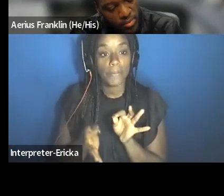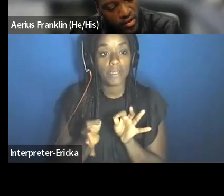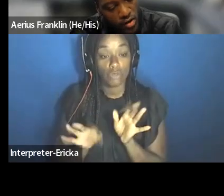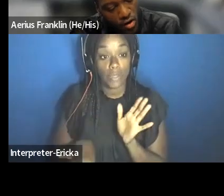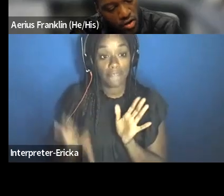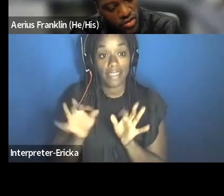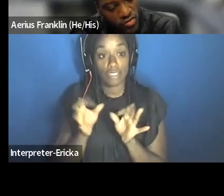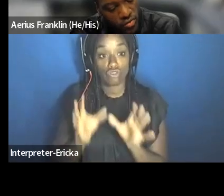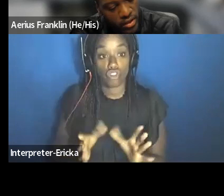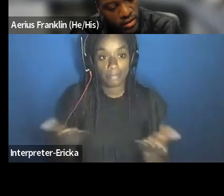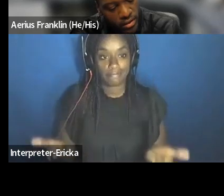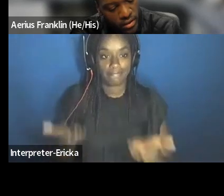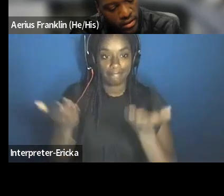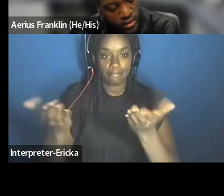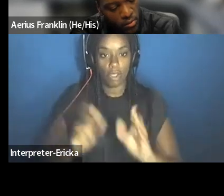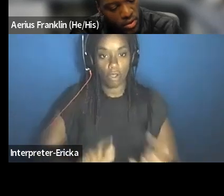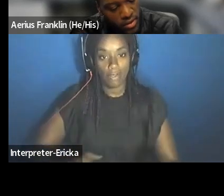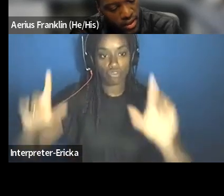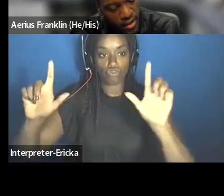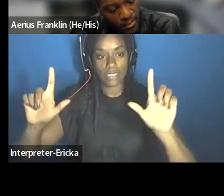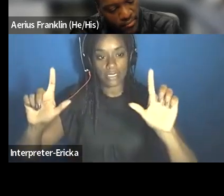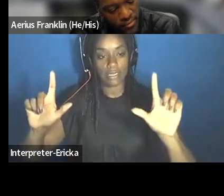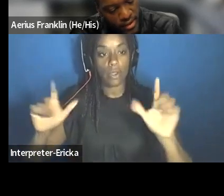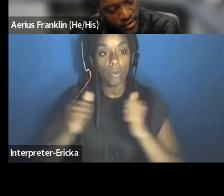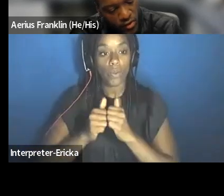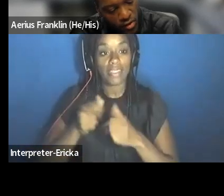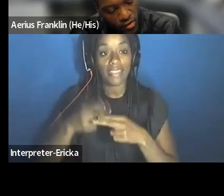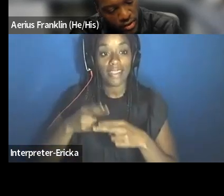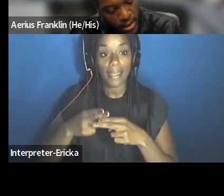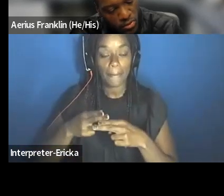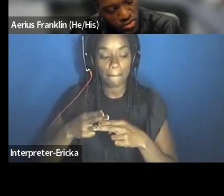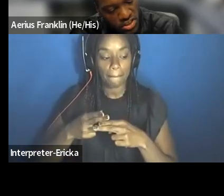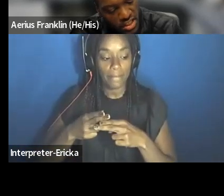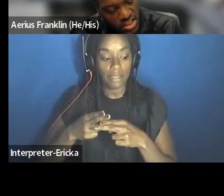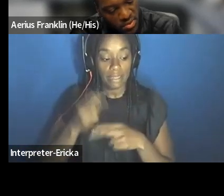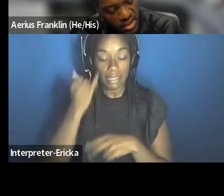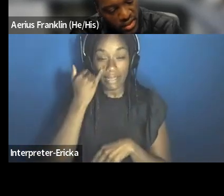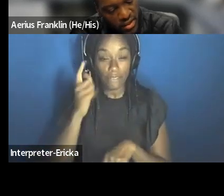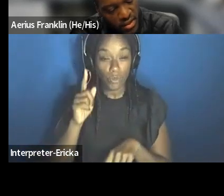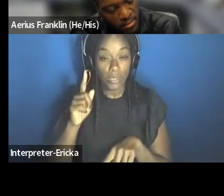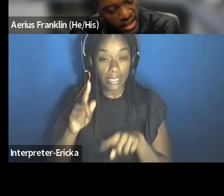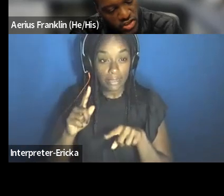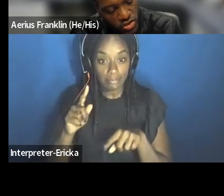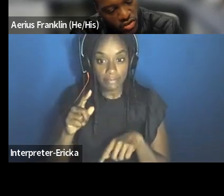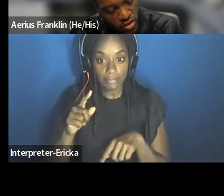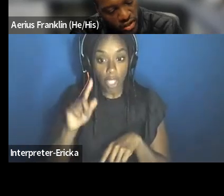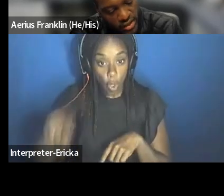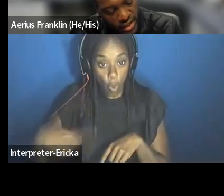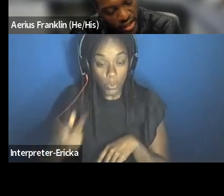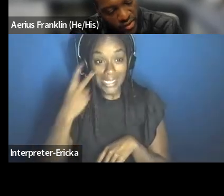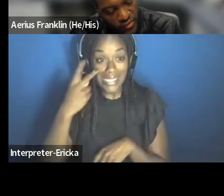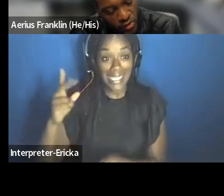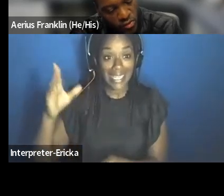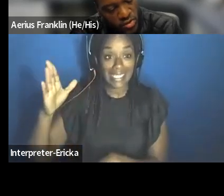the interpreter on the screen with the name. If you are only able to see the speaker, make sure you are